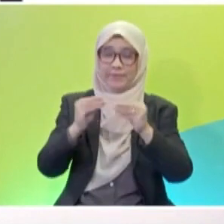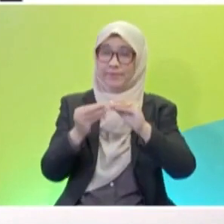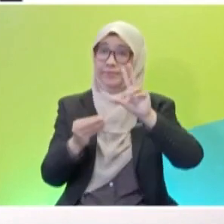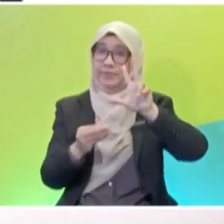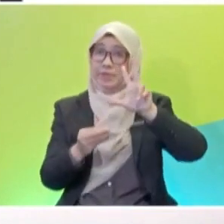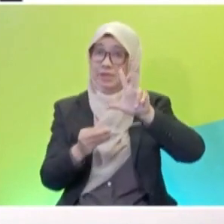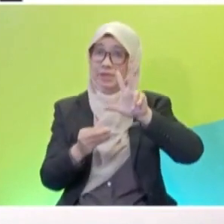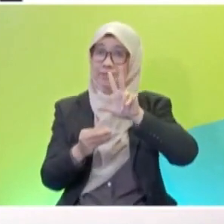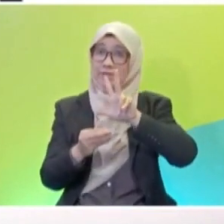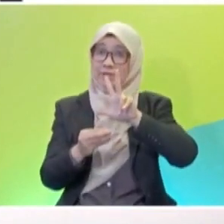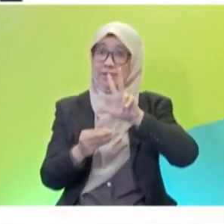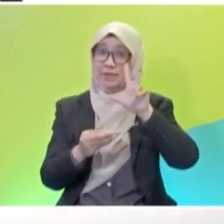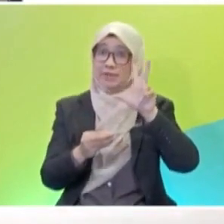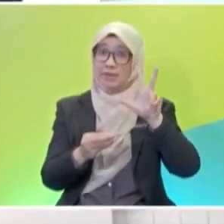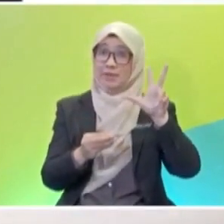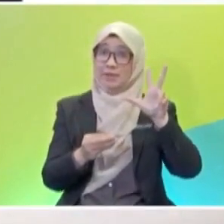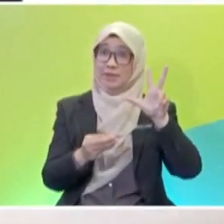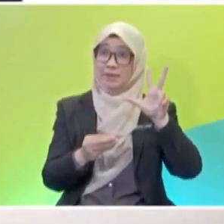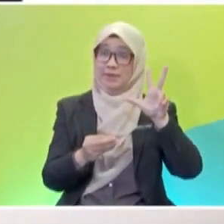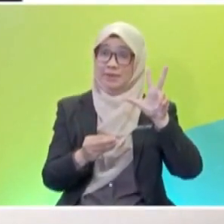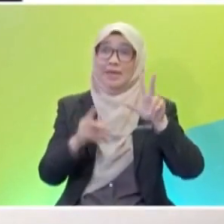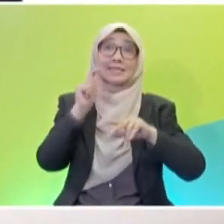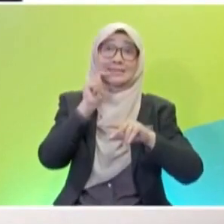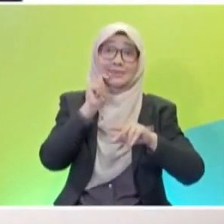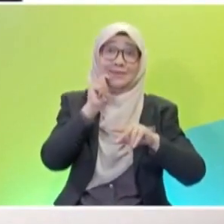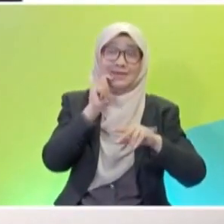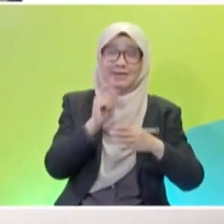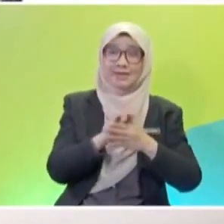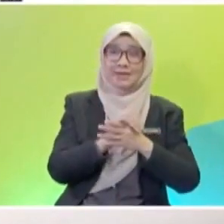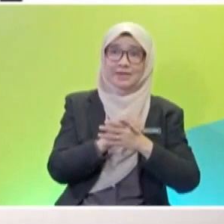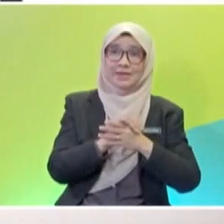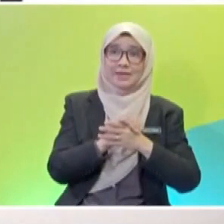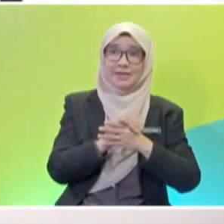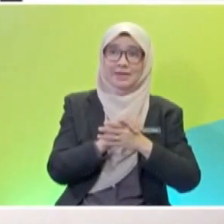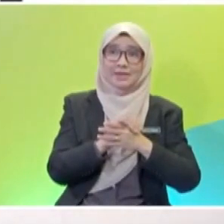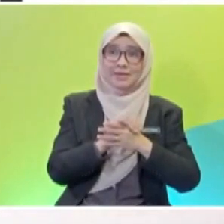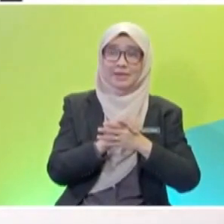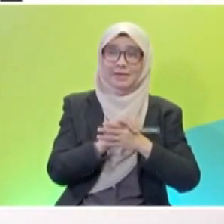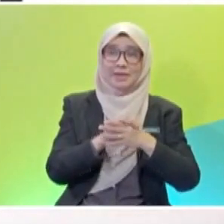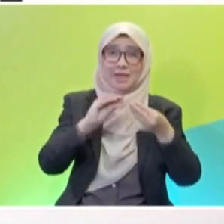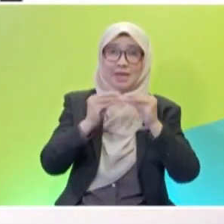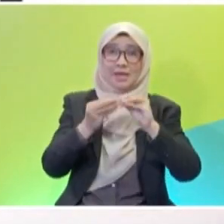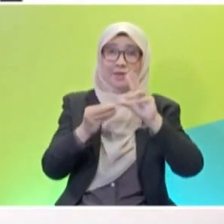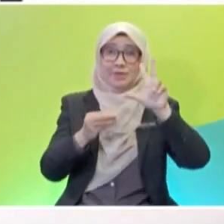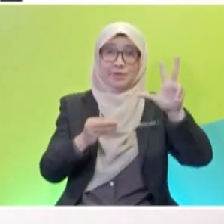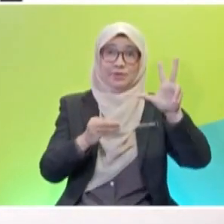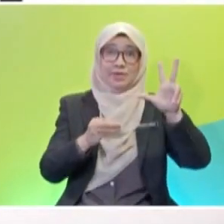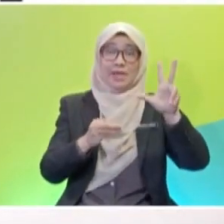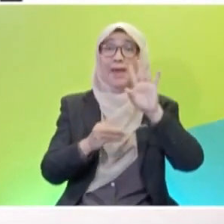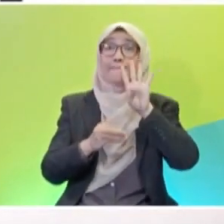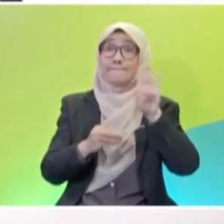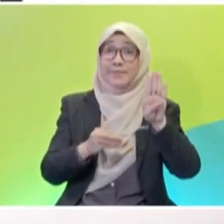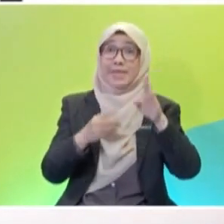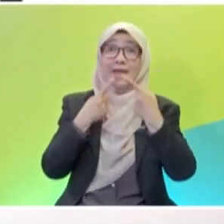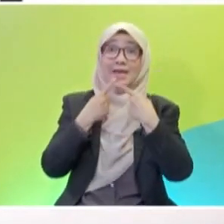on fire. Tivia, yes, darling. Number 3 is B. Correct. Yay!